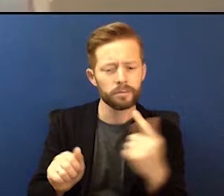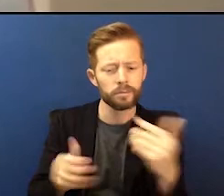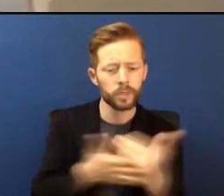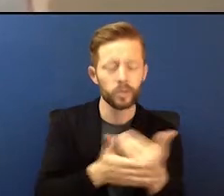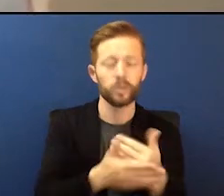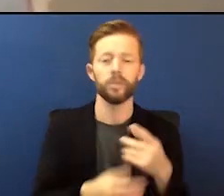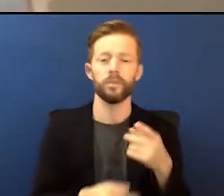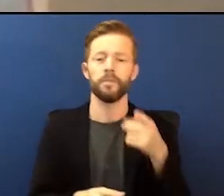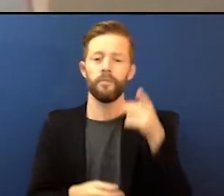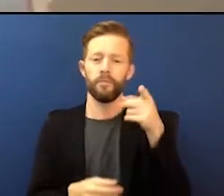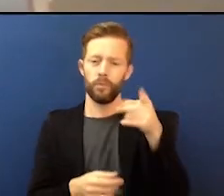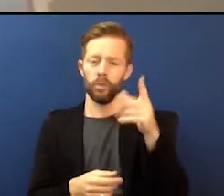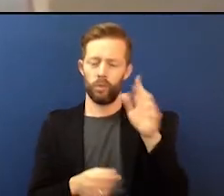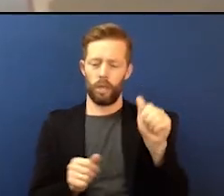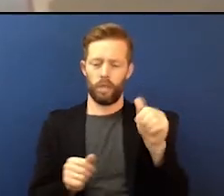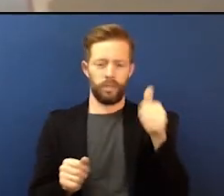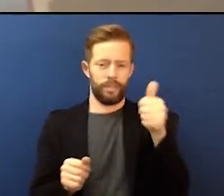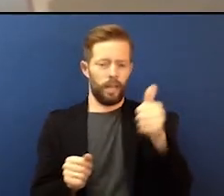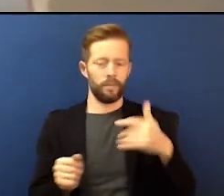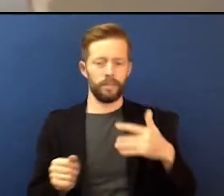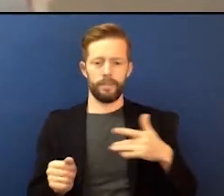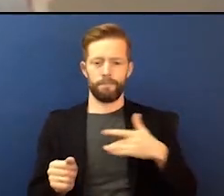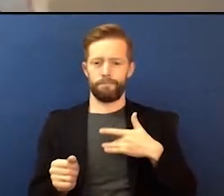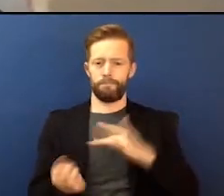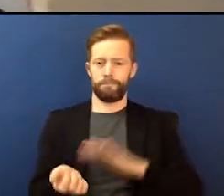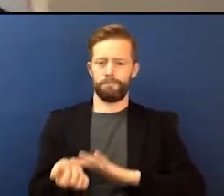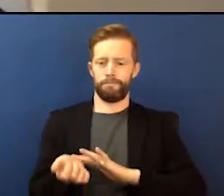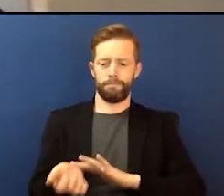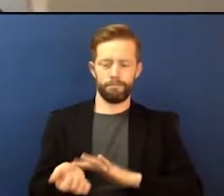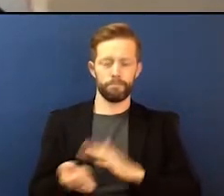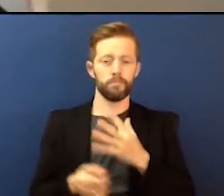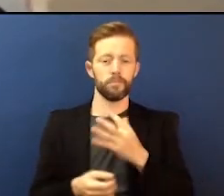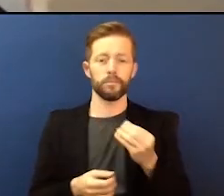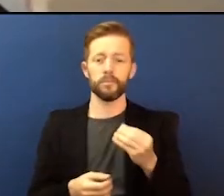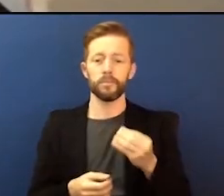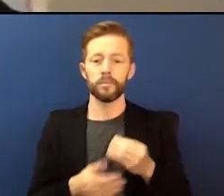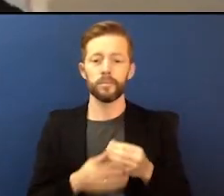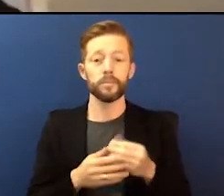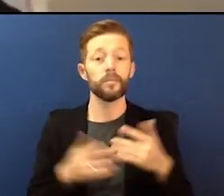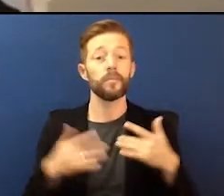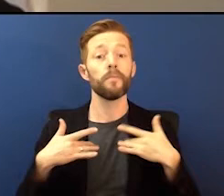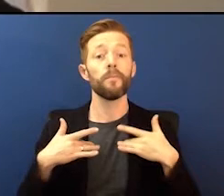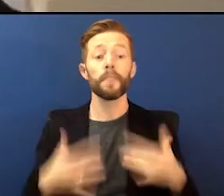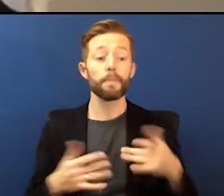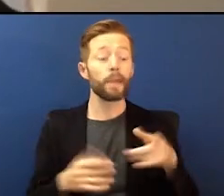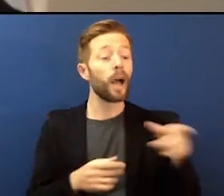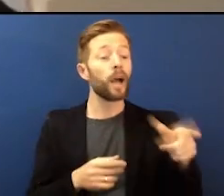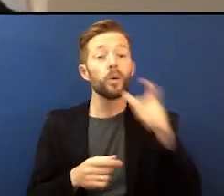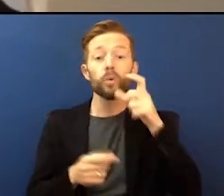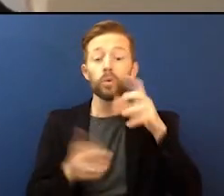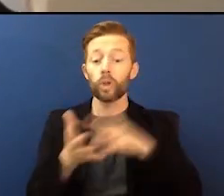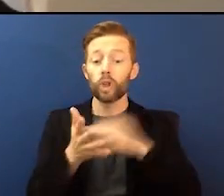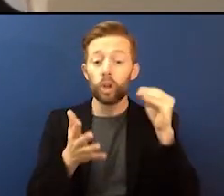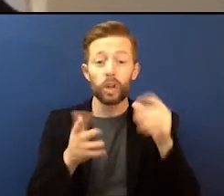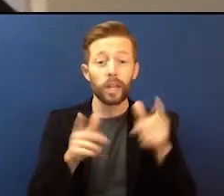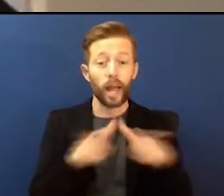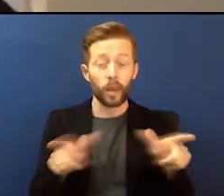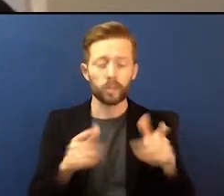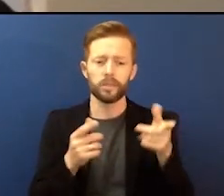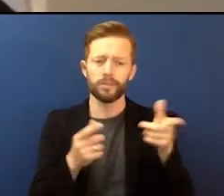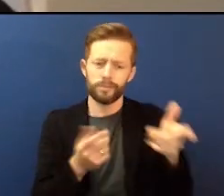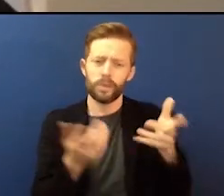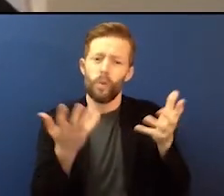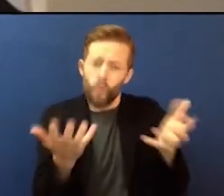level. And you'll get a feeling if they're ready or not. And more often than not, dual language learners want to be brought into